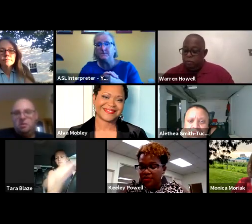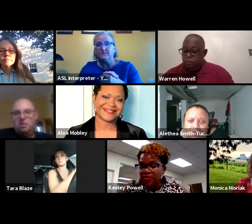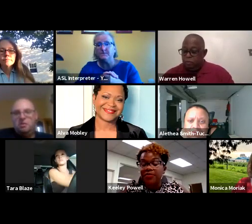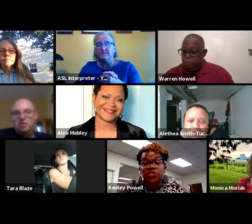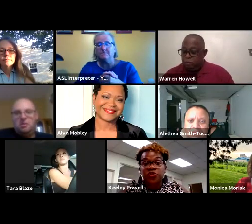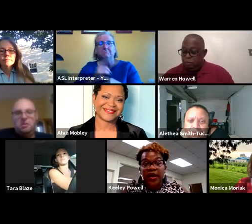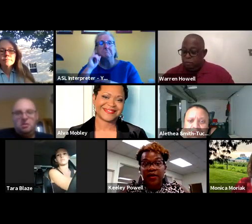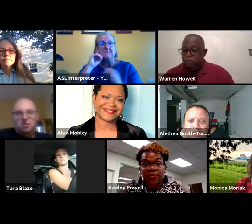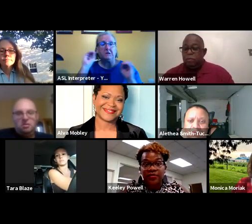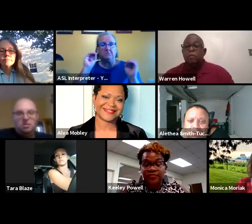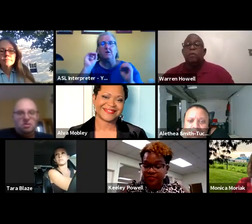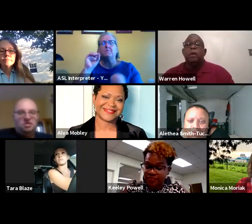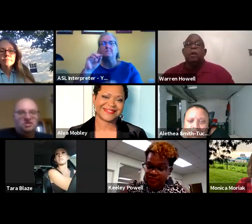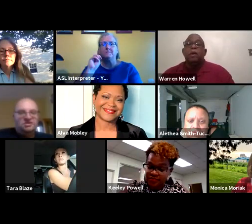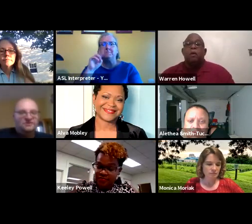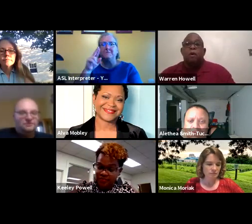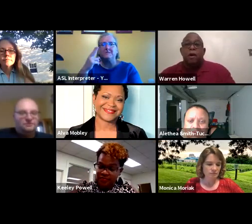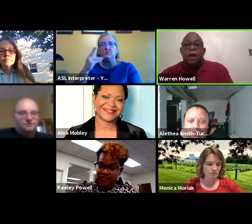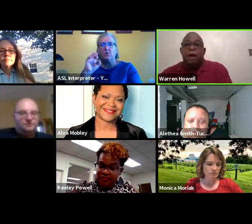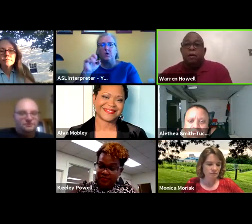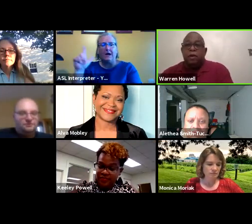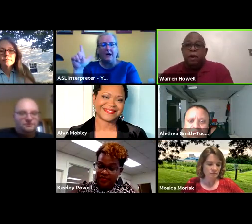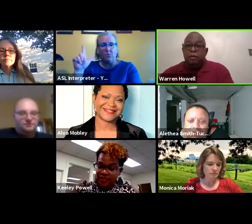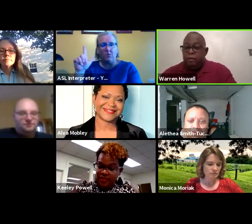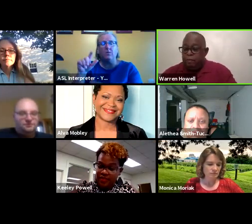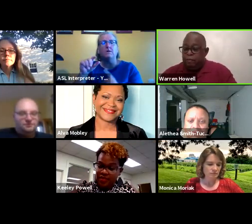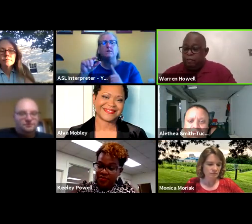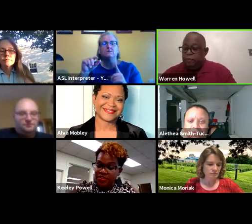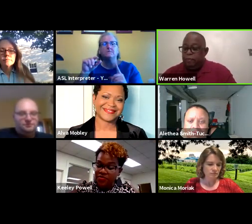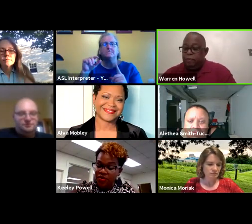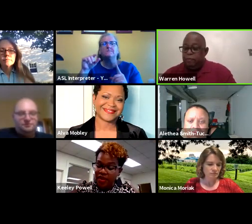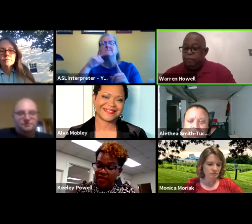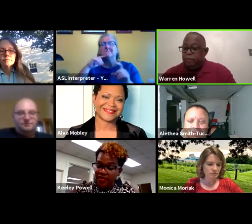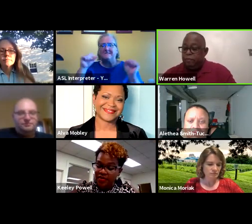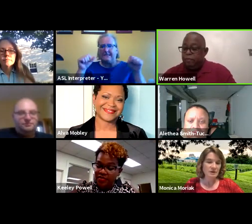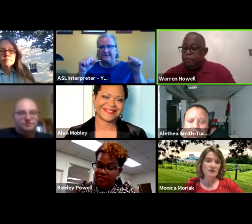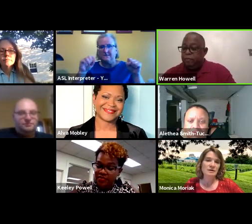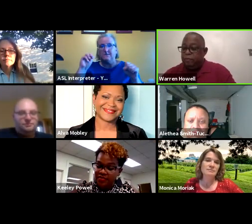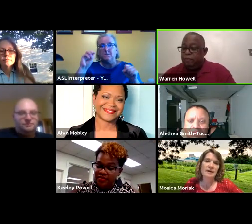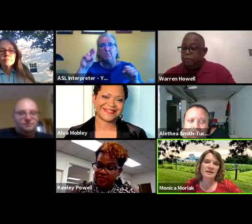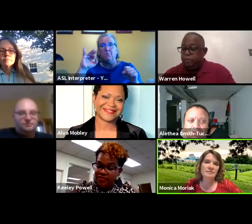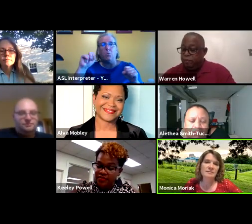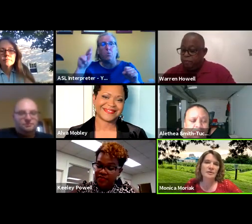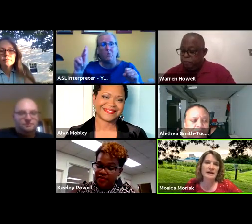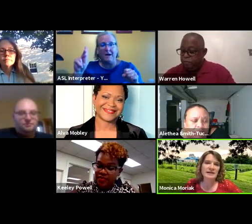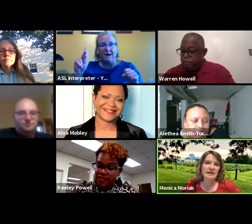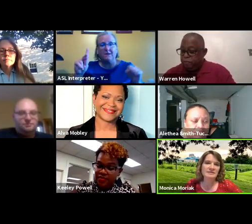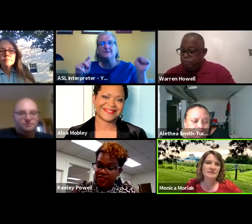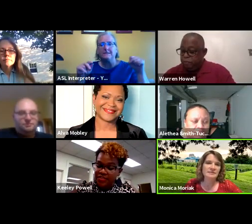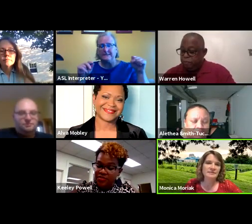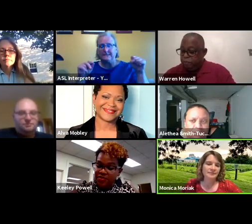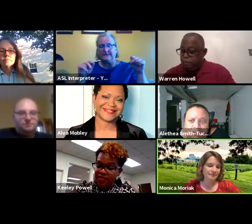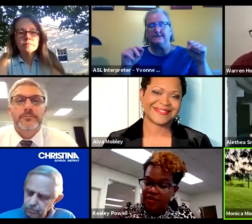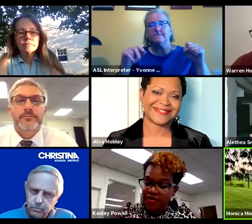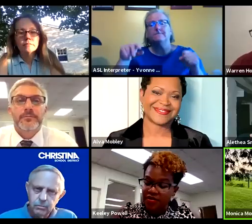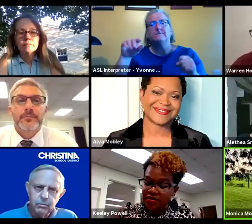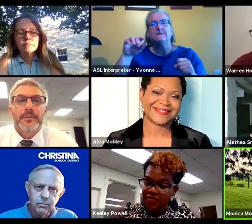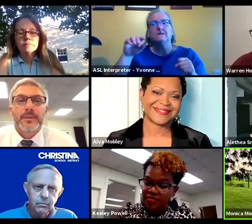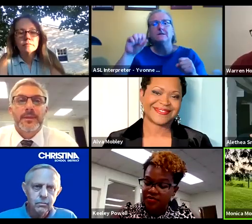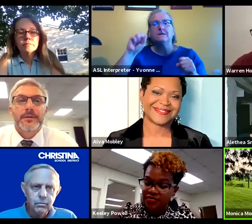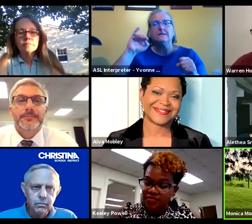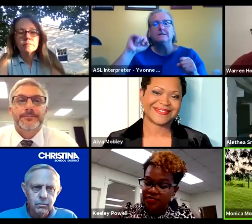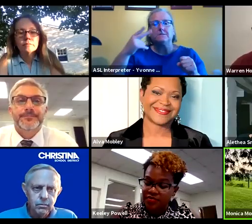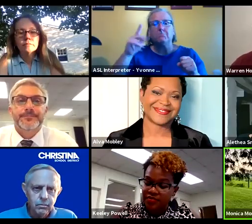Hearing none. Mr. Howell. Warren Howell, yes. Mrs. Moriak. Monica Moriak, yes. Mrs. Smith